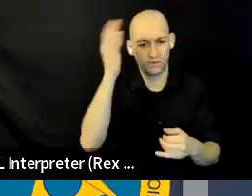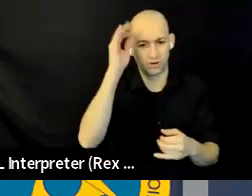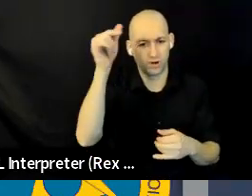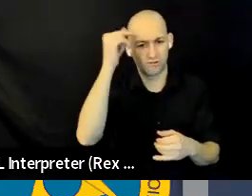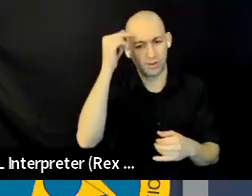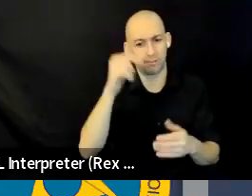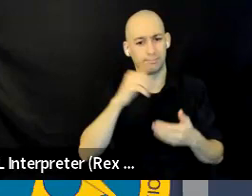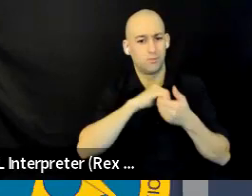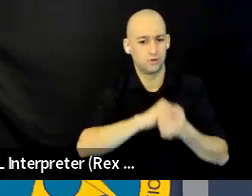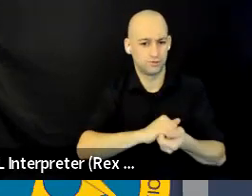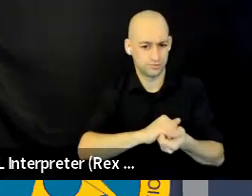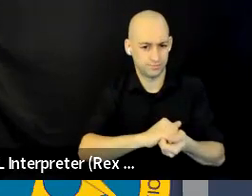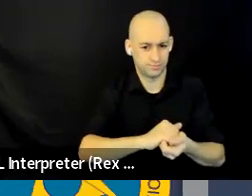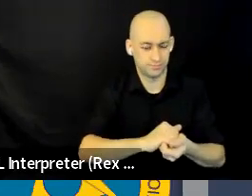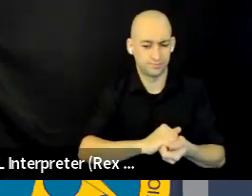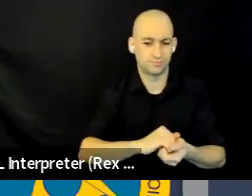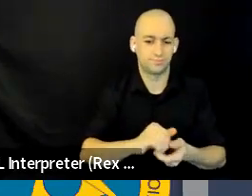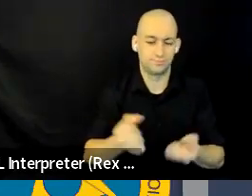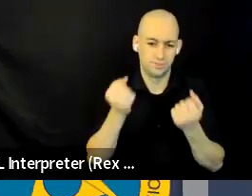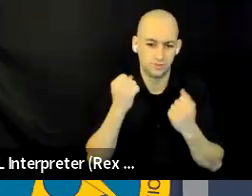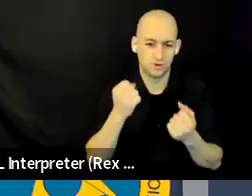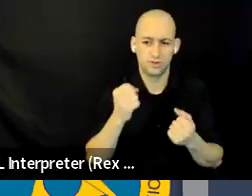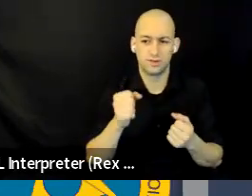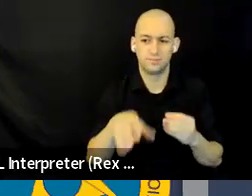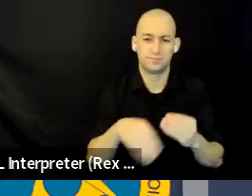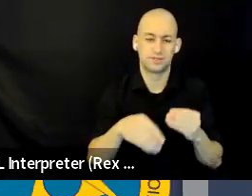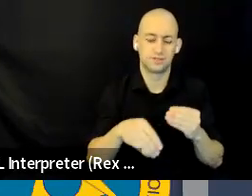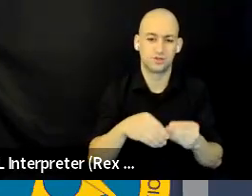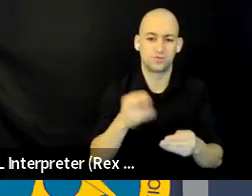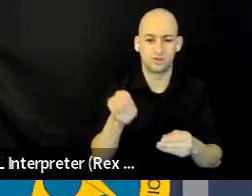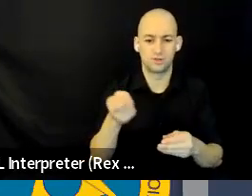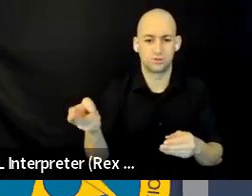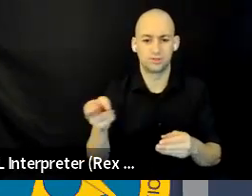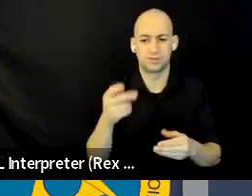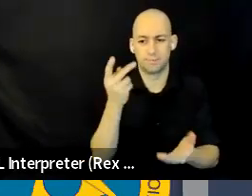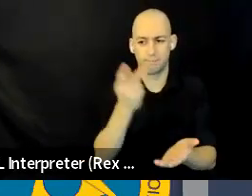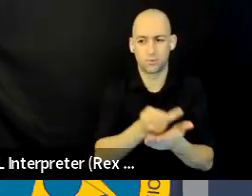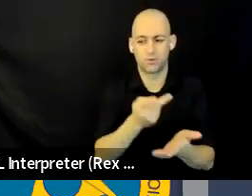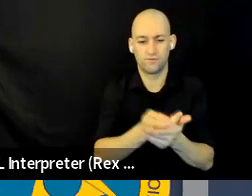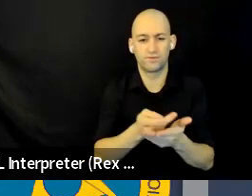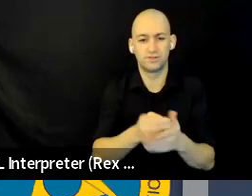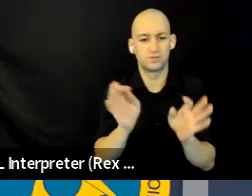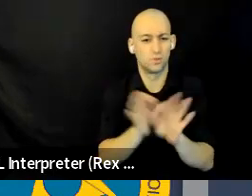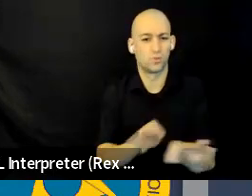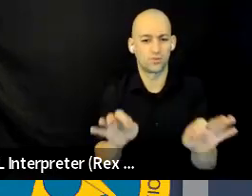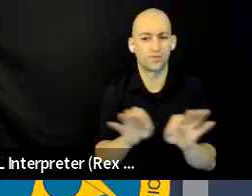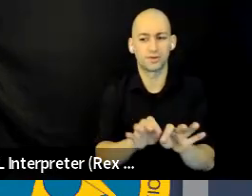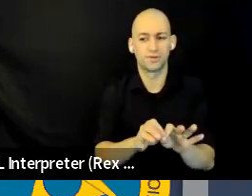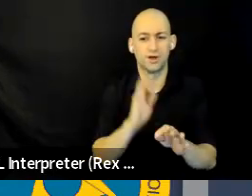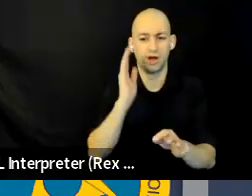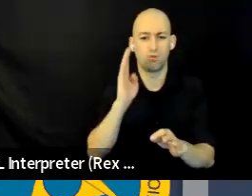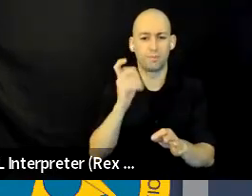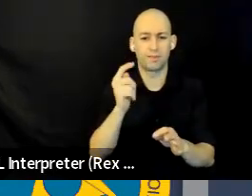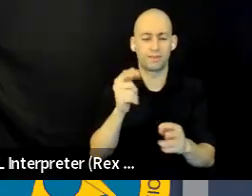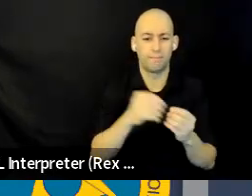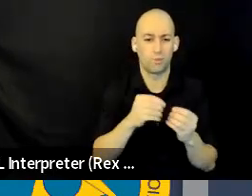partners to look strongly at additional resources as we prove its worthiness. It's going to be a little more difficult here